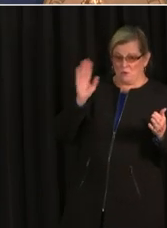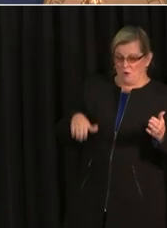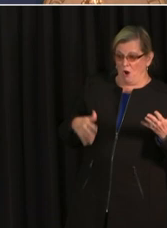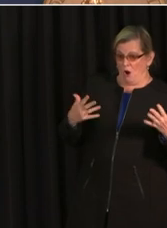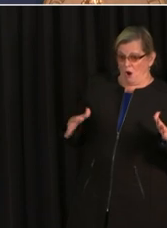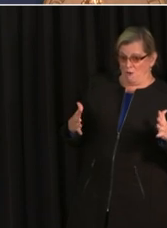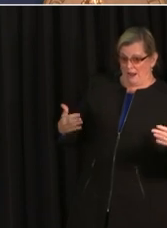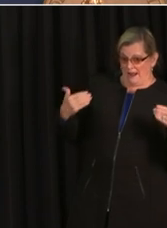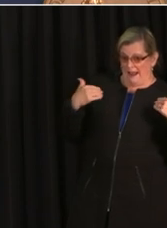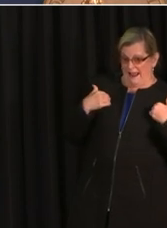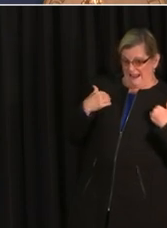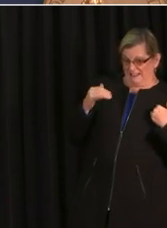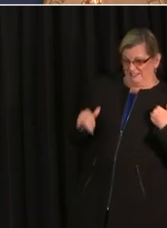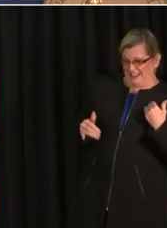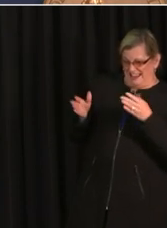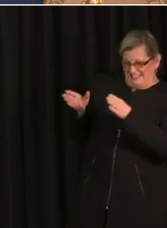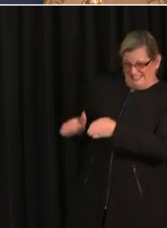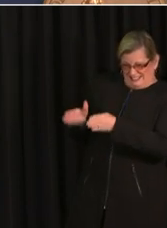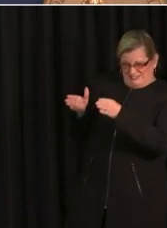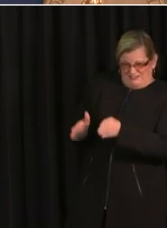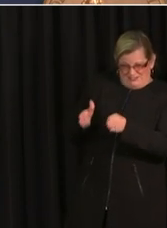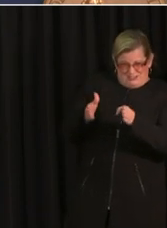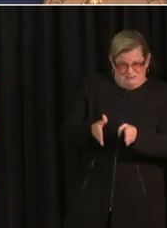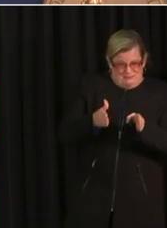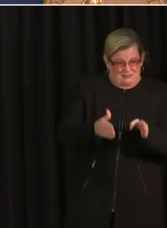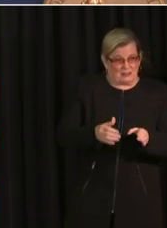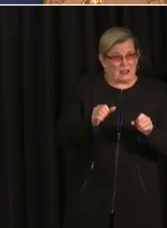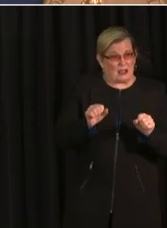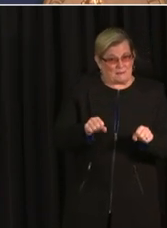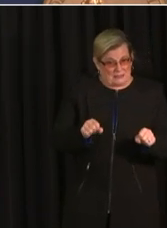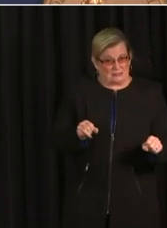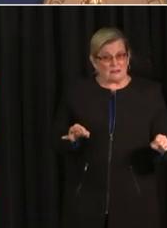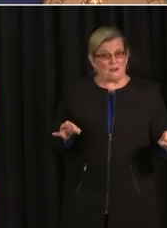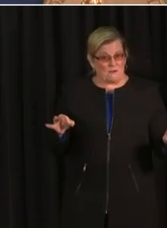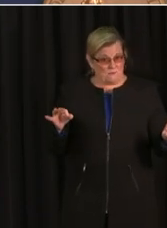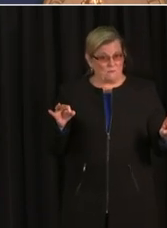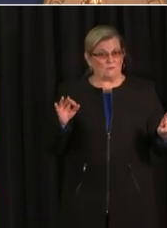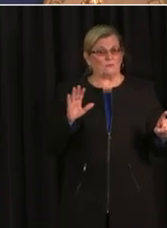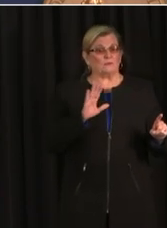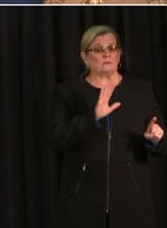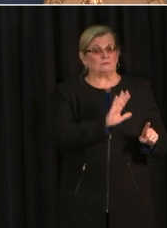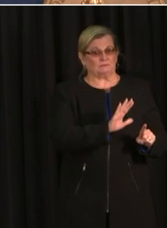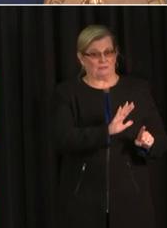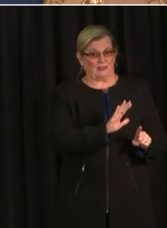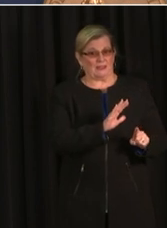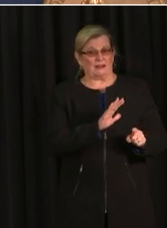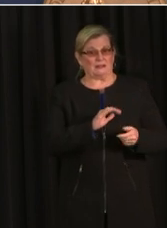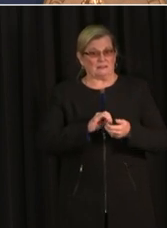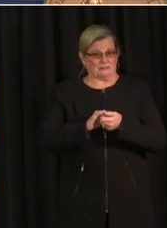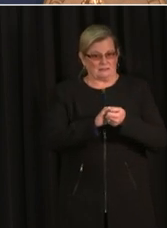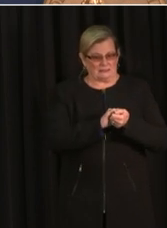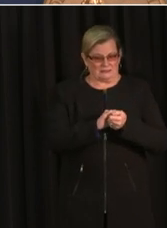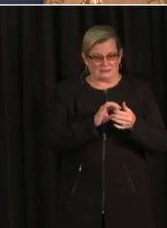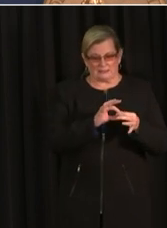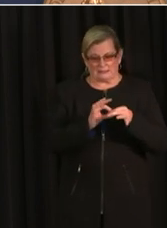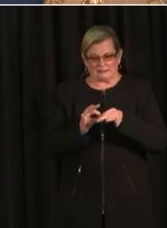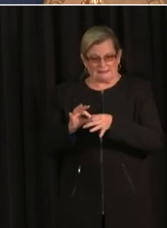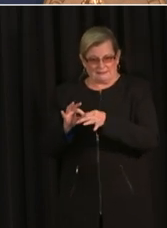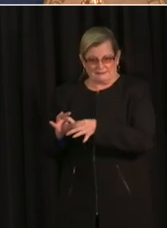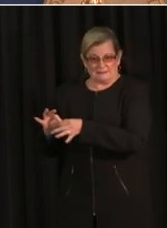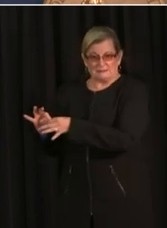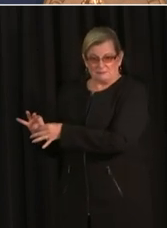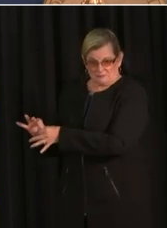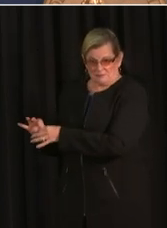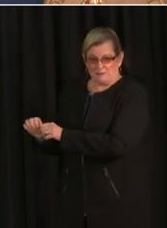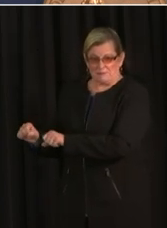our individual ability, and certainly in our collective ability, we